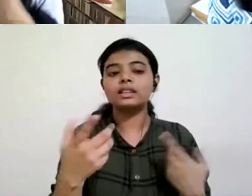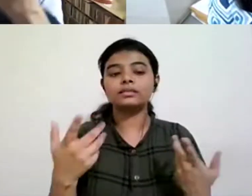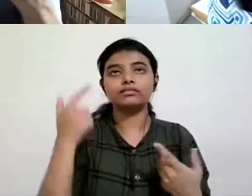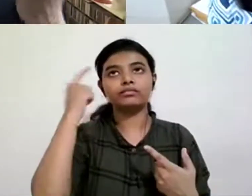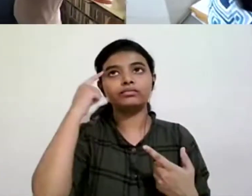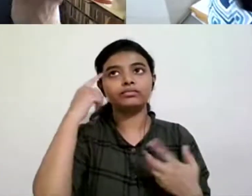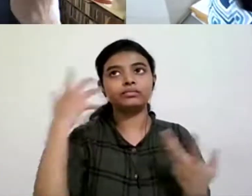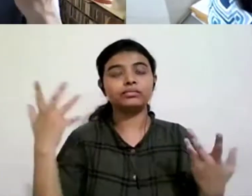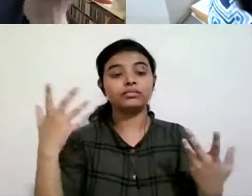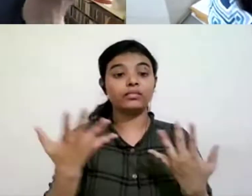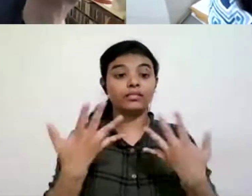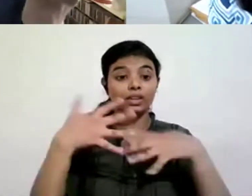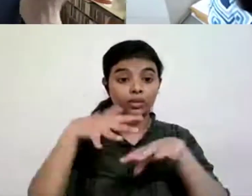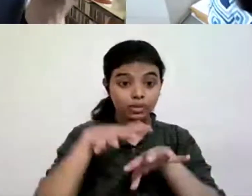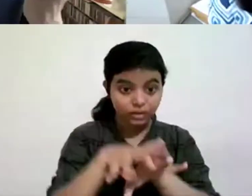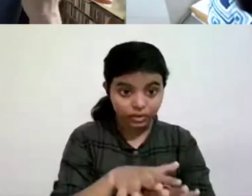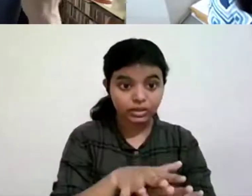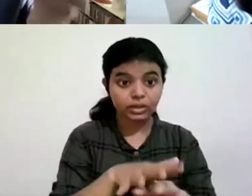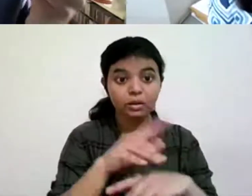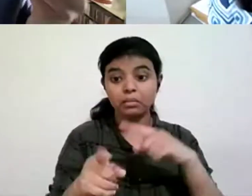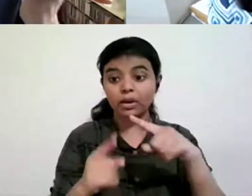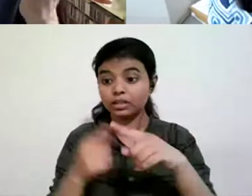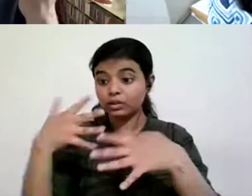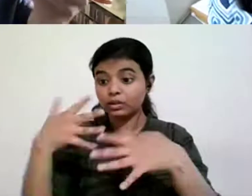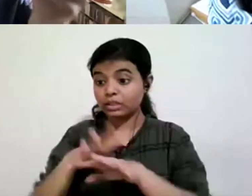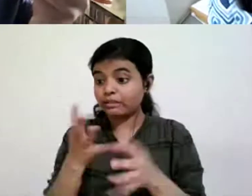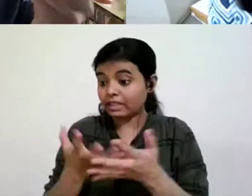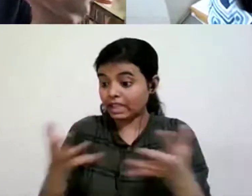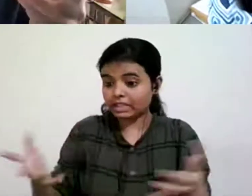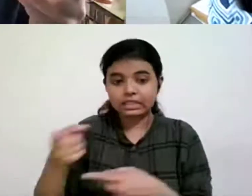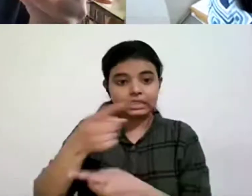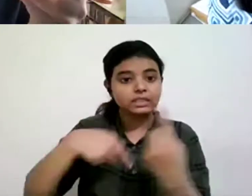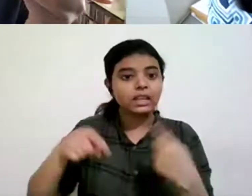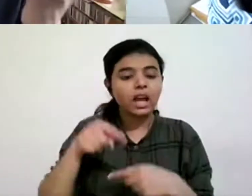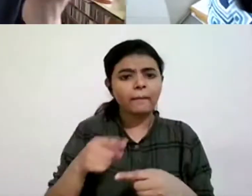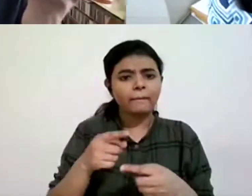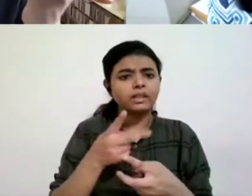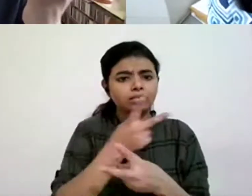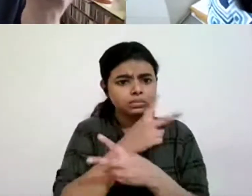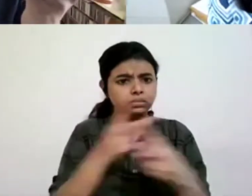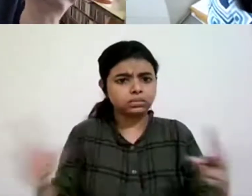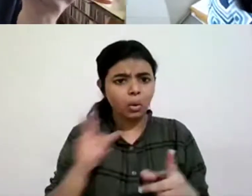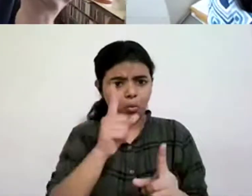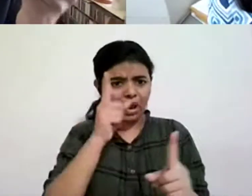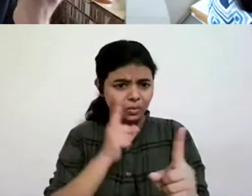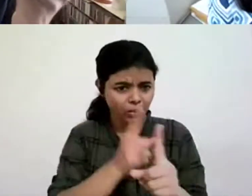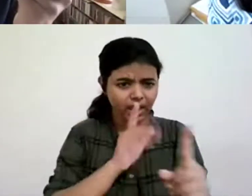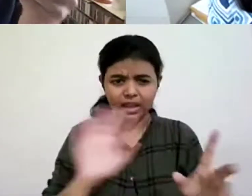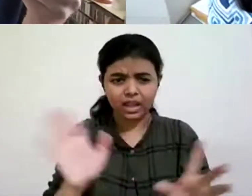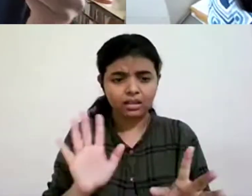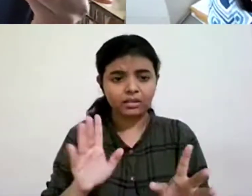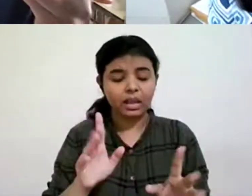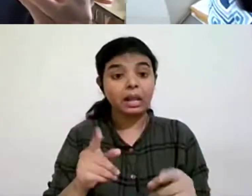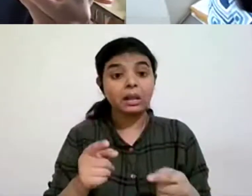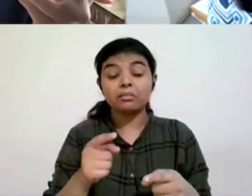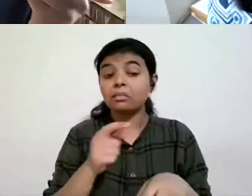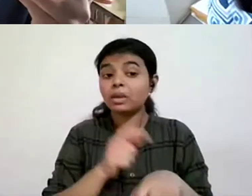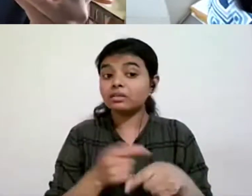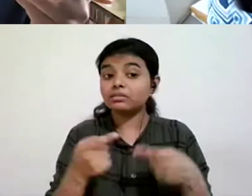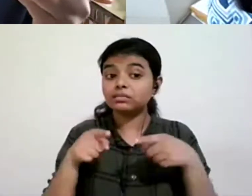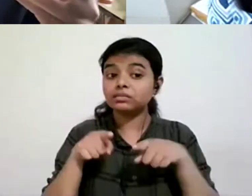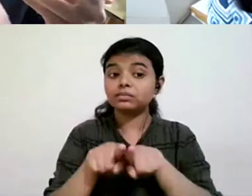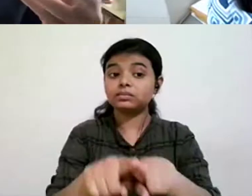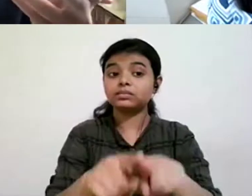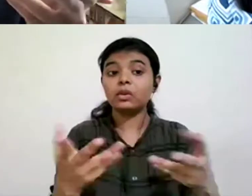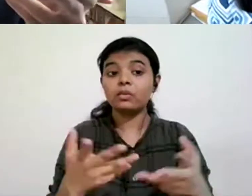that inclusion or inclusive products are right and are definitely needed. But in the same time, we also have to accept